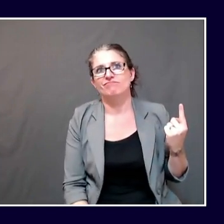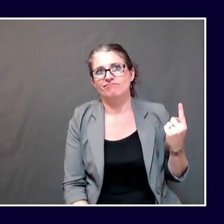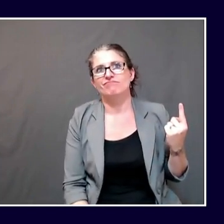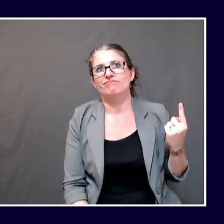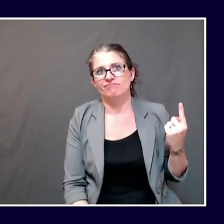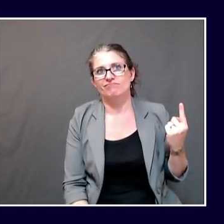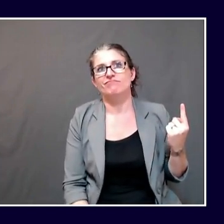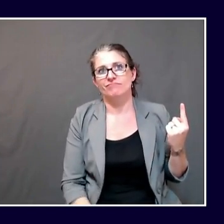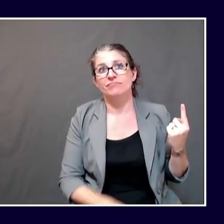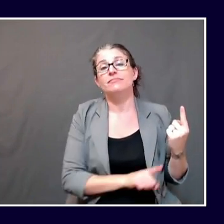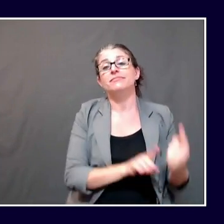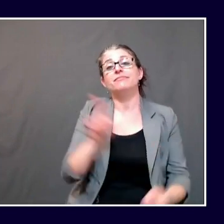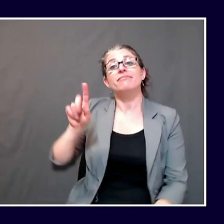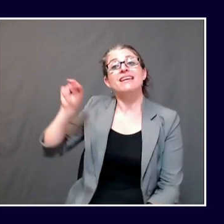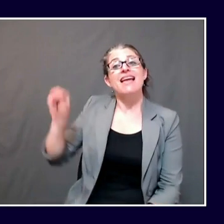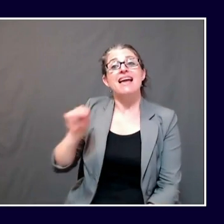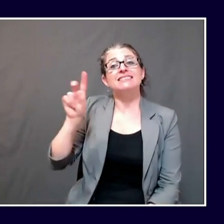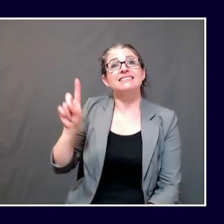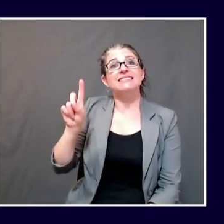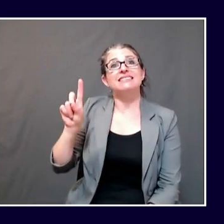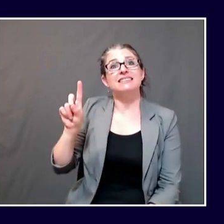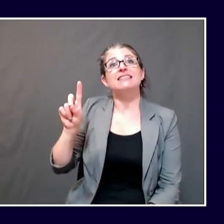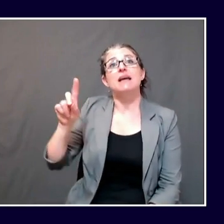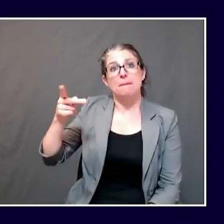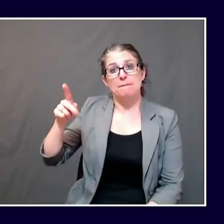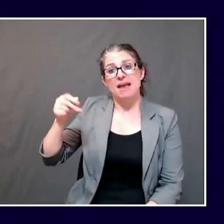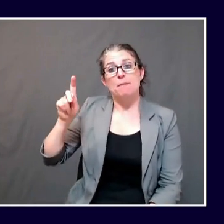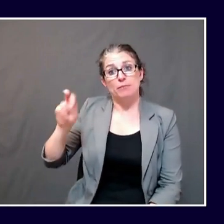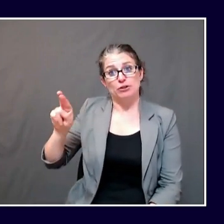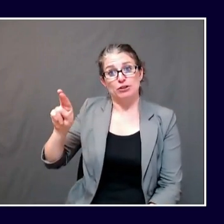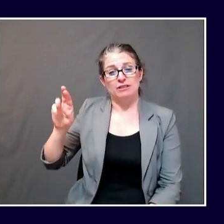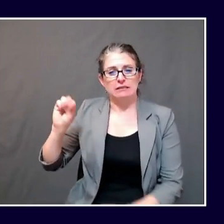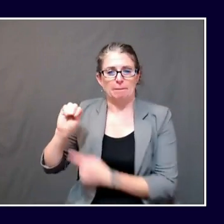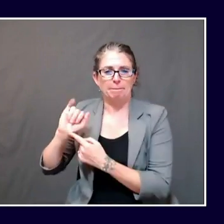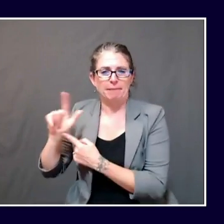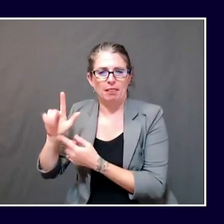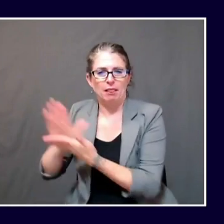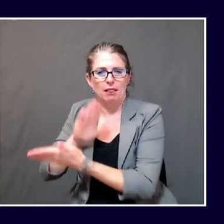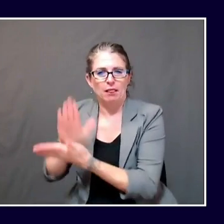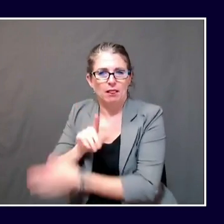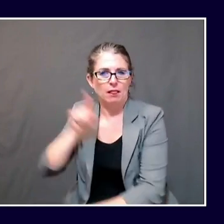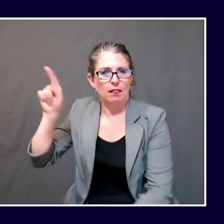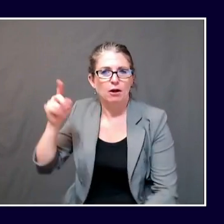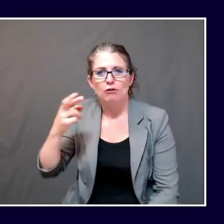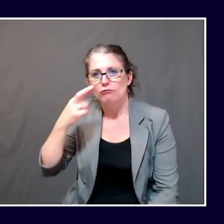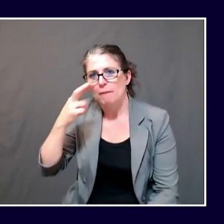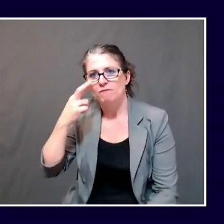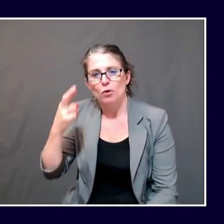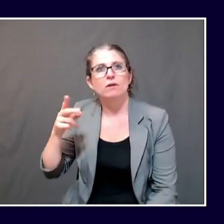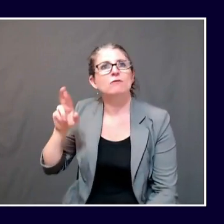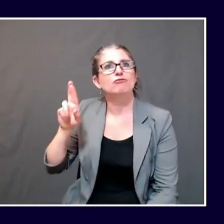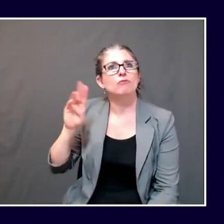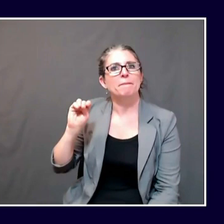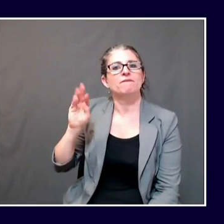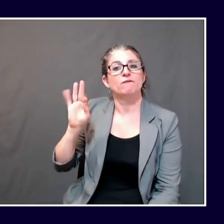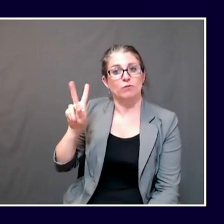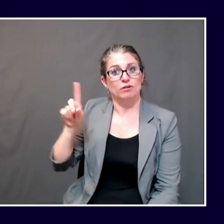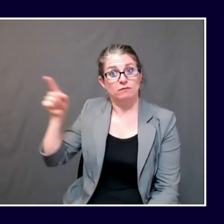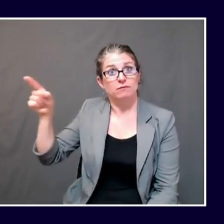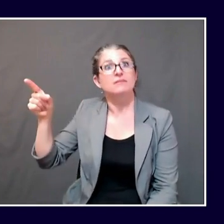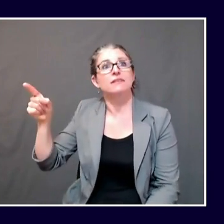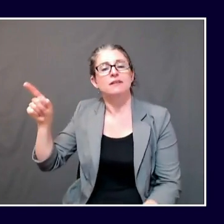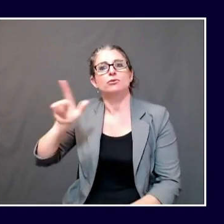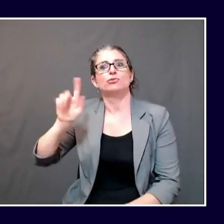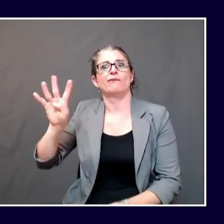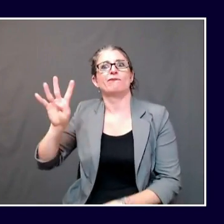us a better insight into what's going on there and whether there has been any subsequent transmission. We have not yet seen it. We have not